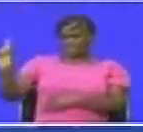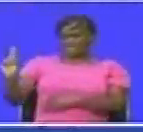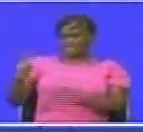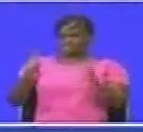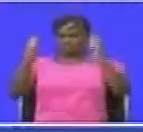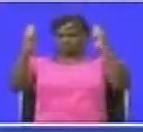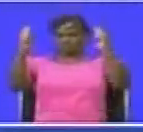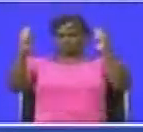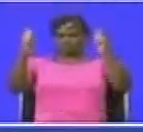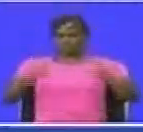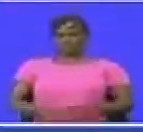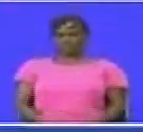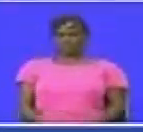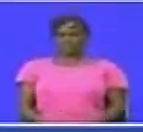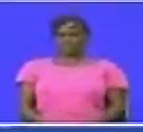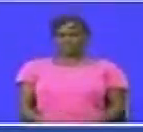title.